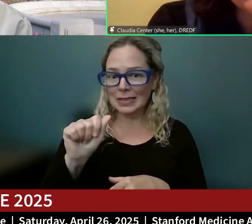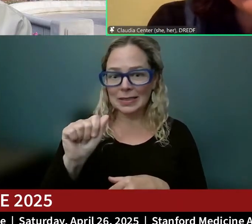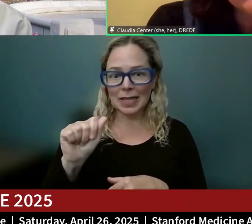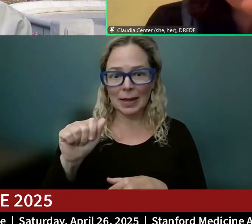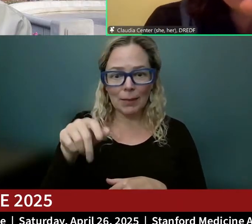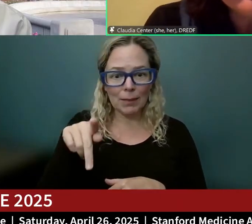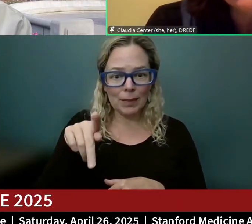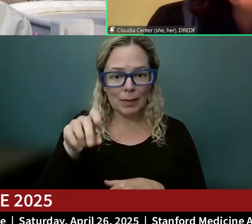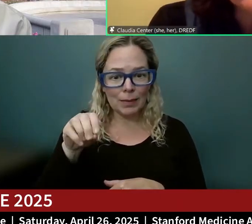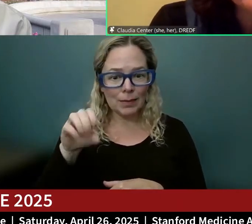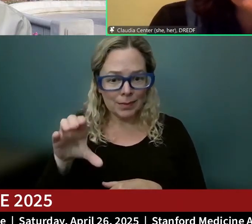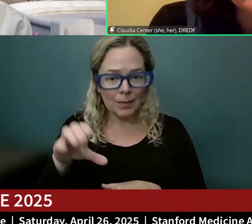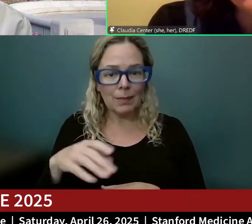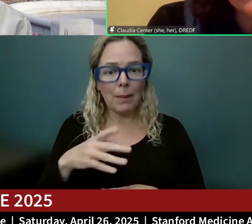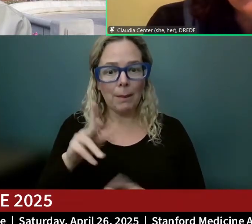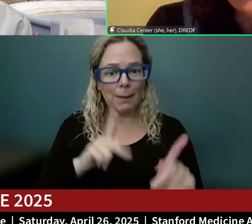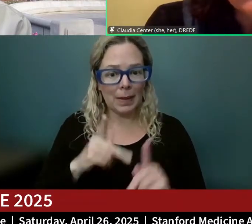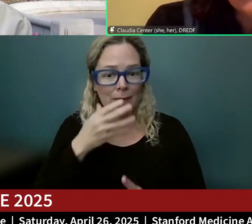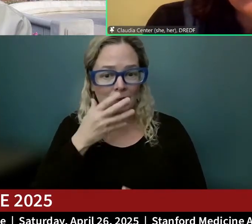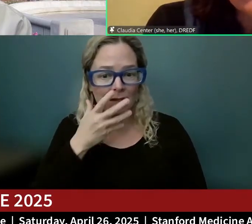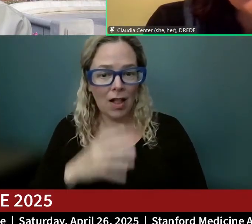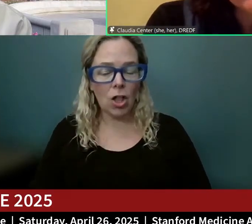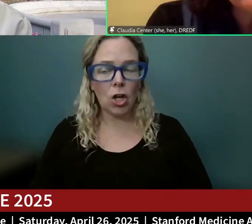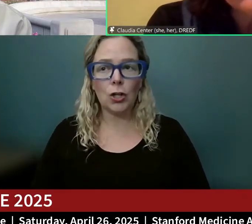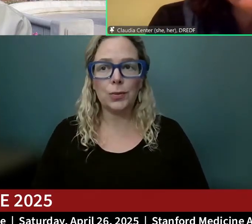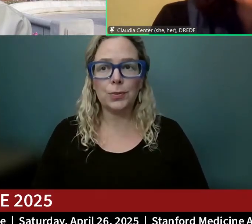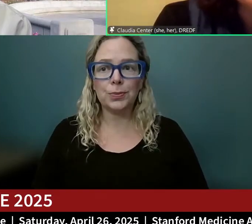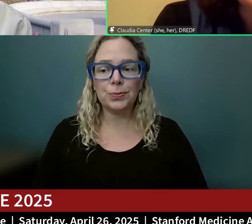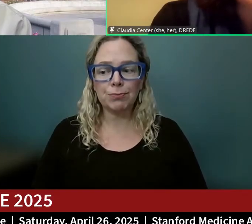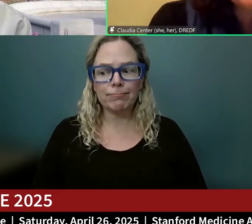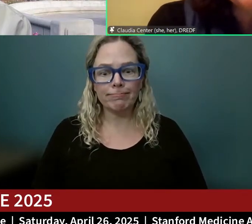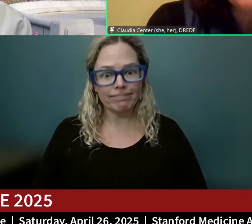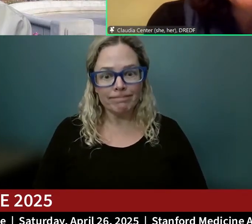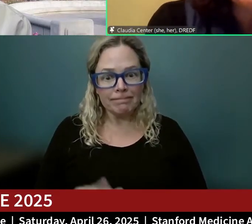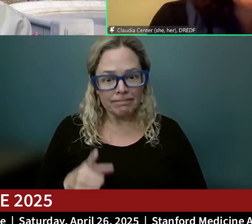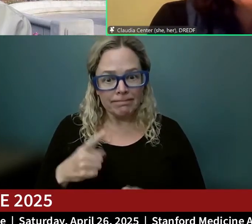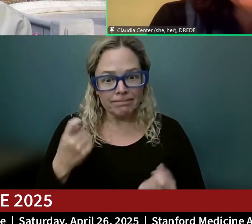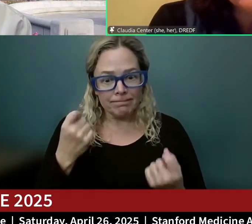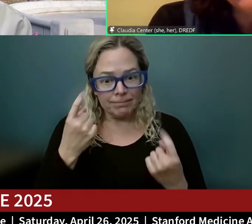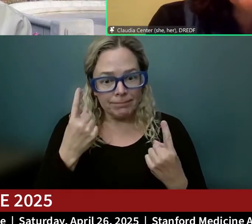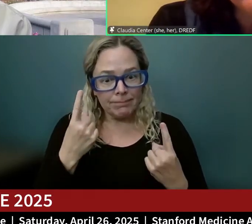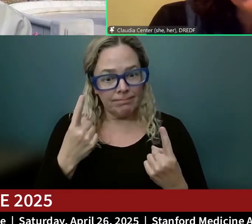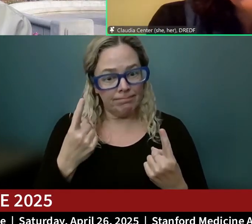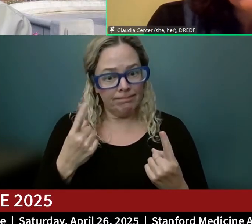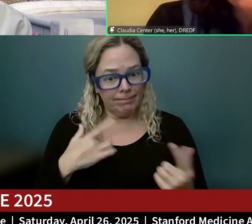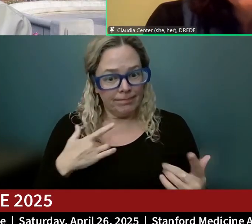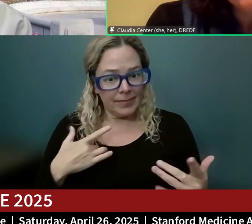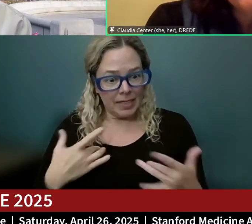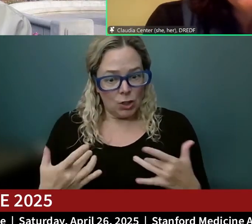are understandably concerned about whether